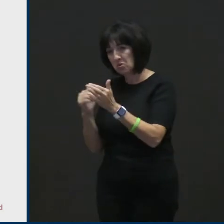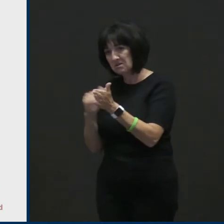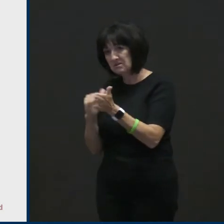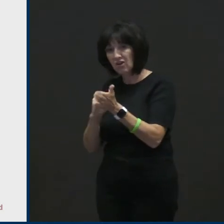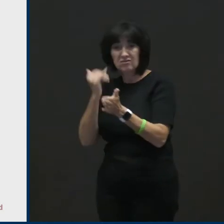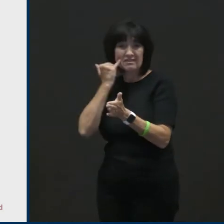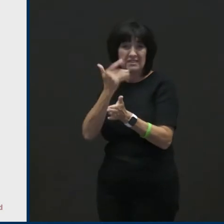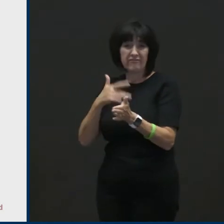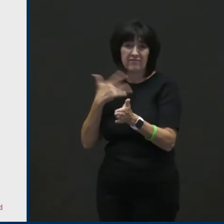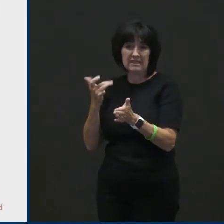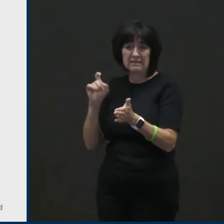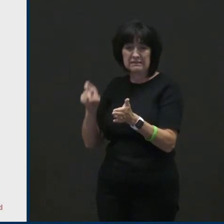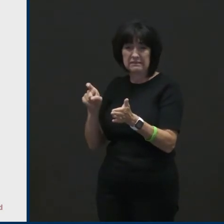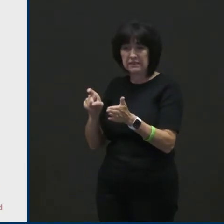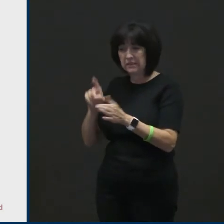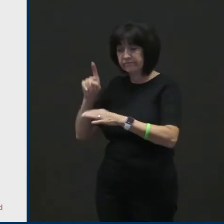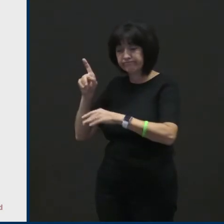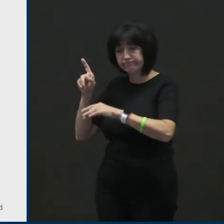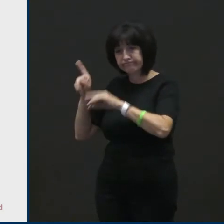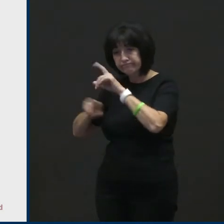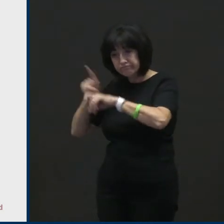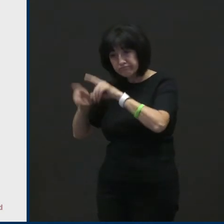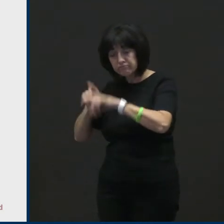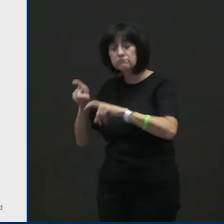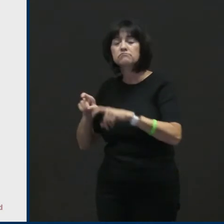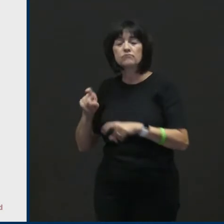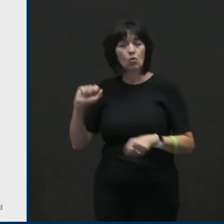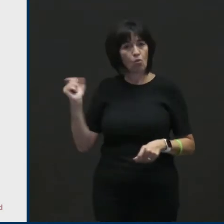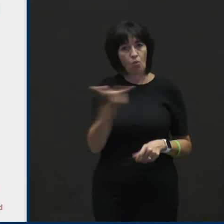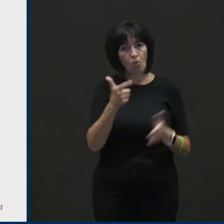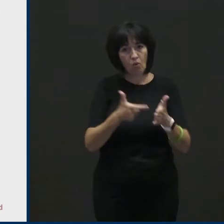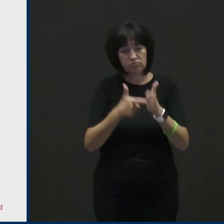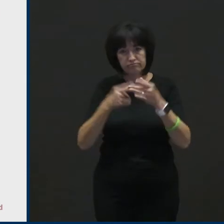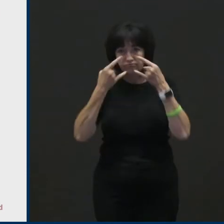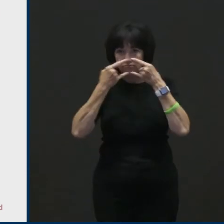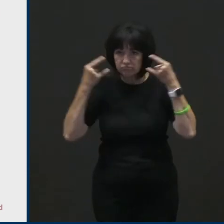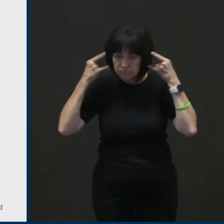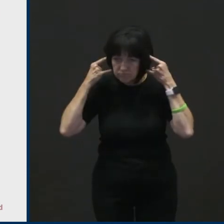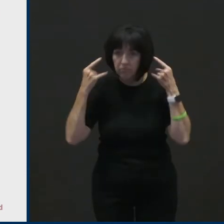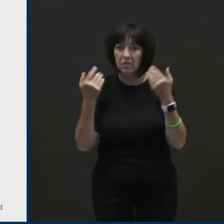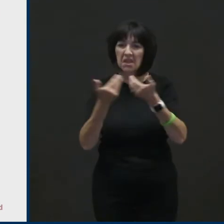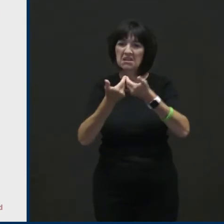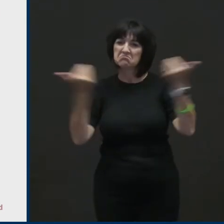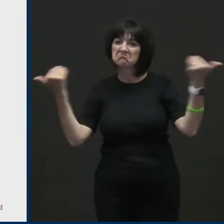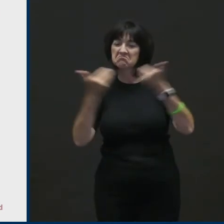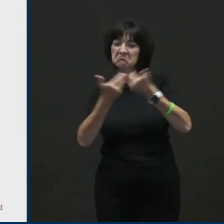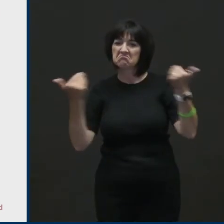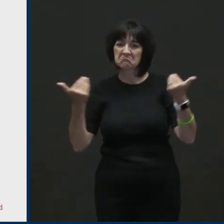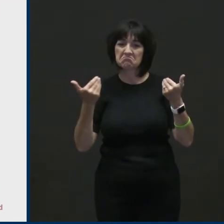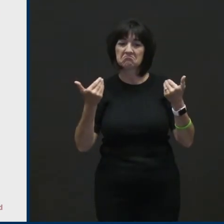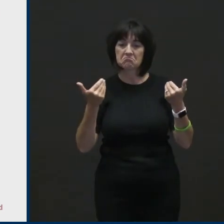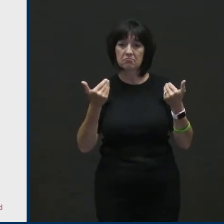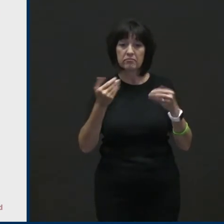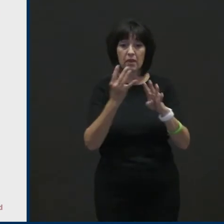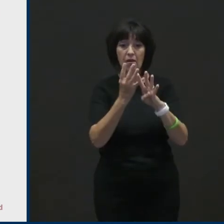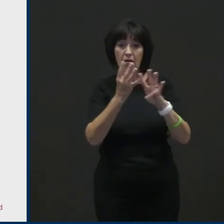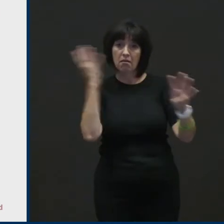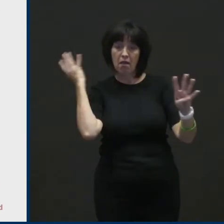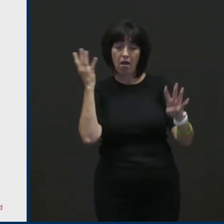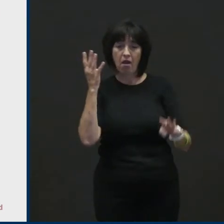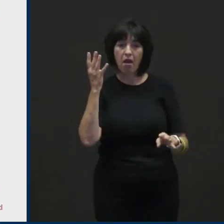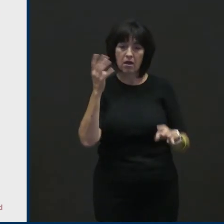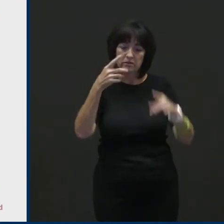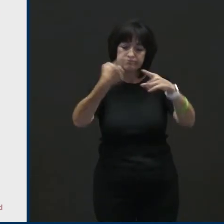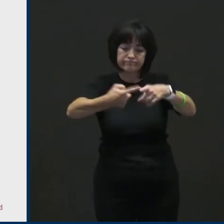all the social distancing. We'll ask people to make sure they wear face coverings, and again, it's done in small groups. We do that just that way if inclement weather comes in, we're